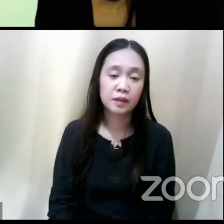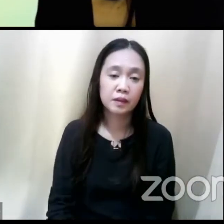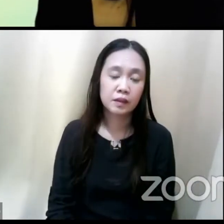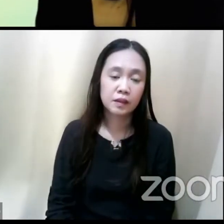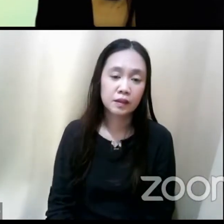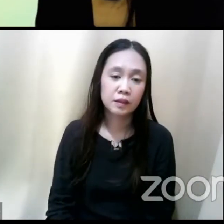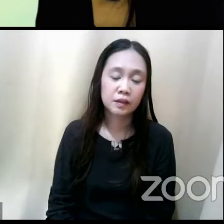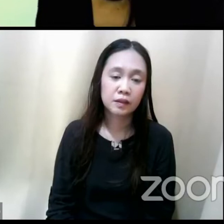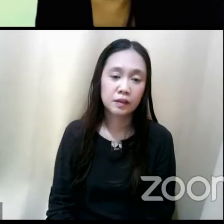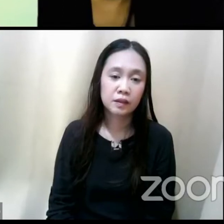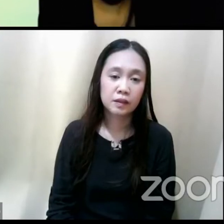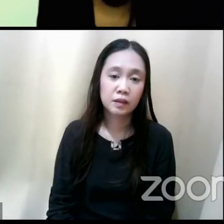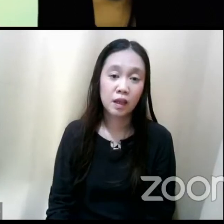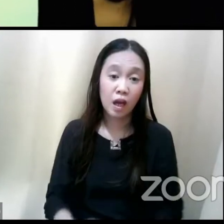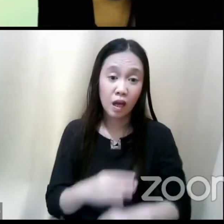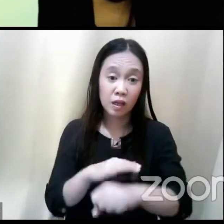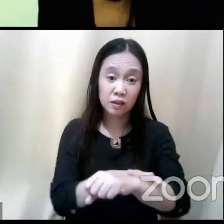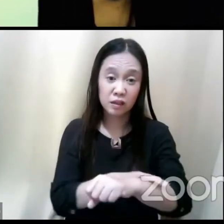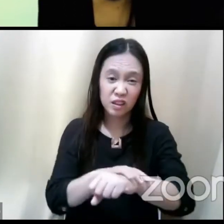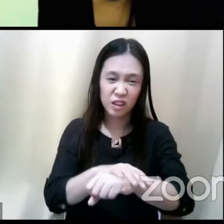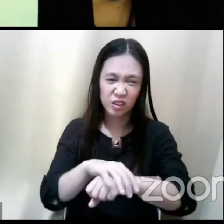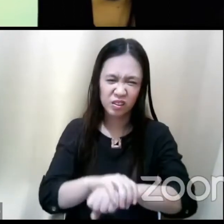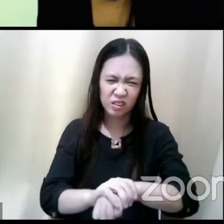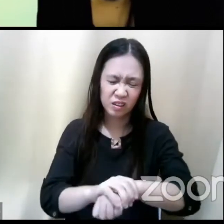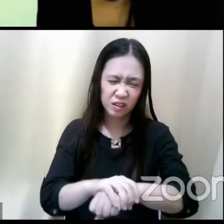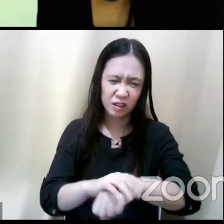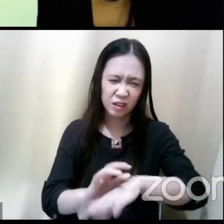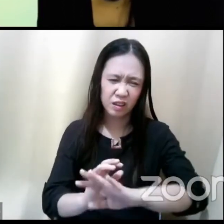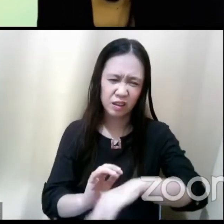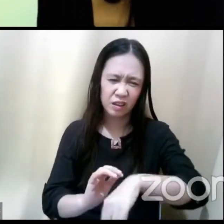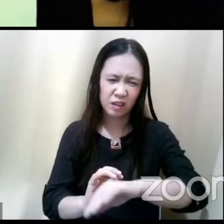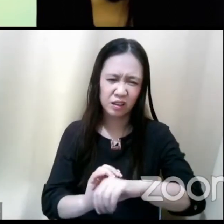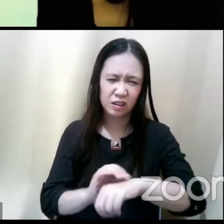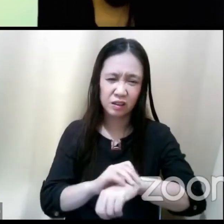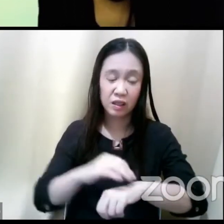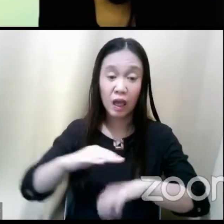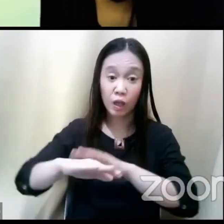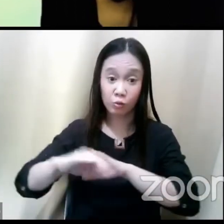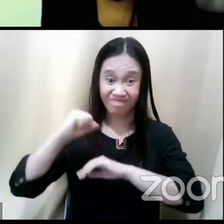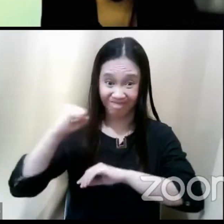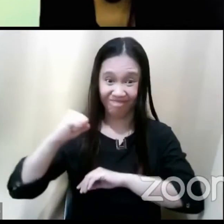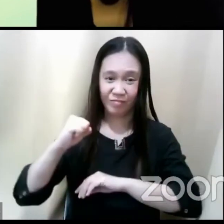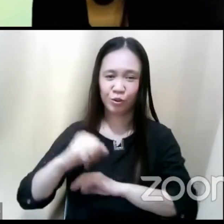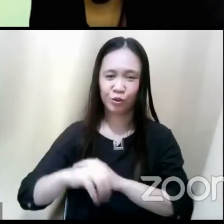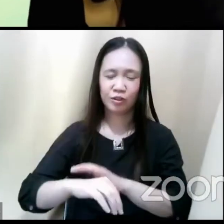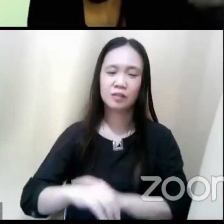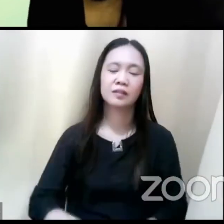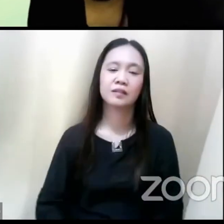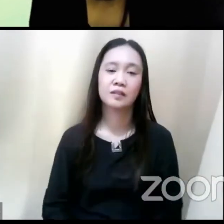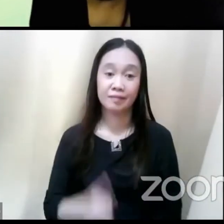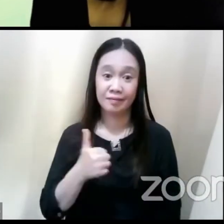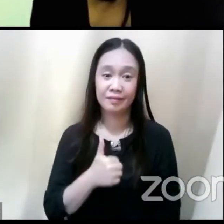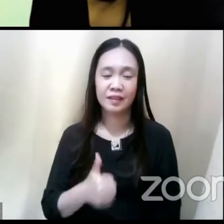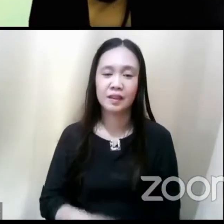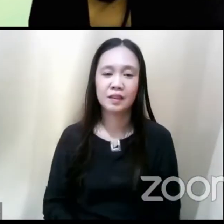is mahina yung left hand. Yes po. So, let's assume malakas yung right hand. Tama? Okay. Ngayon sa